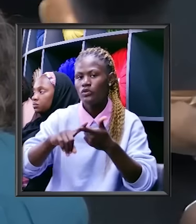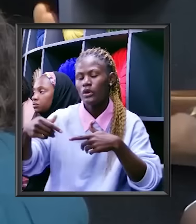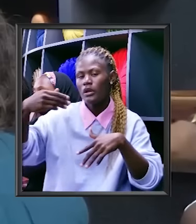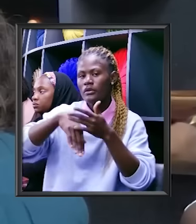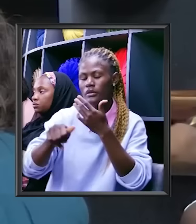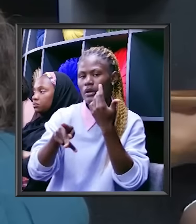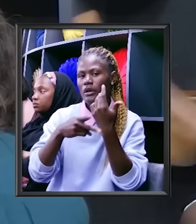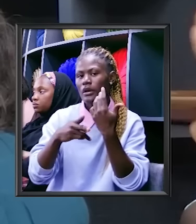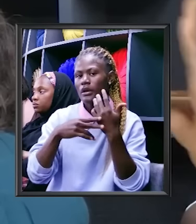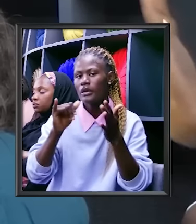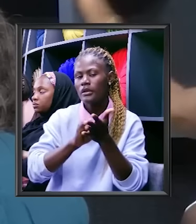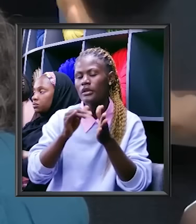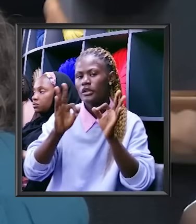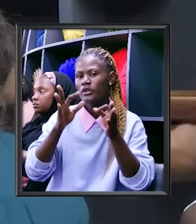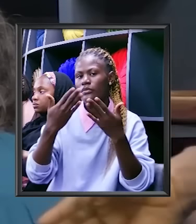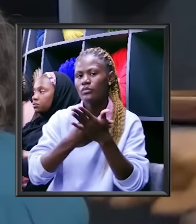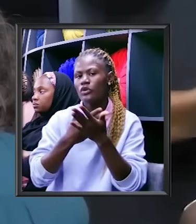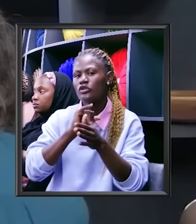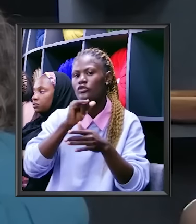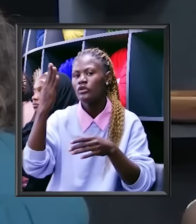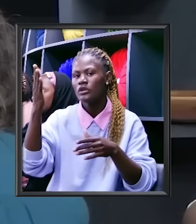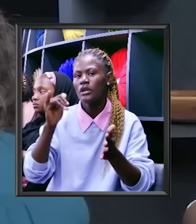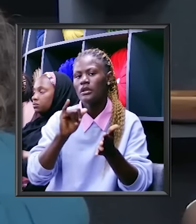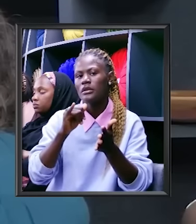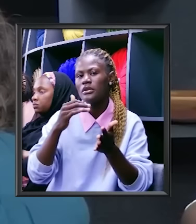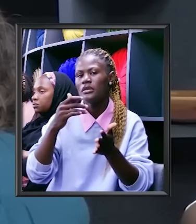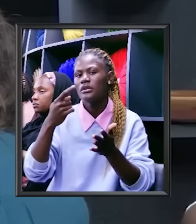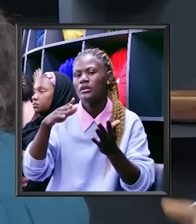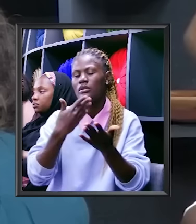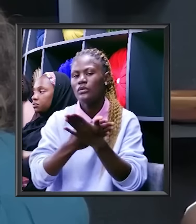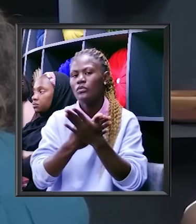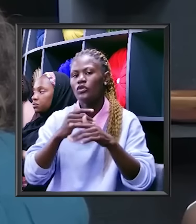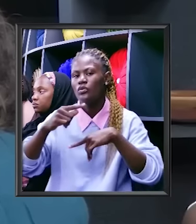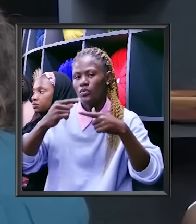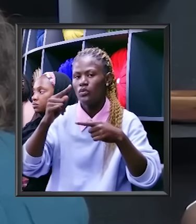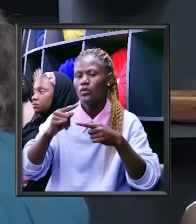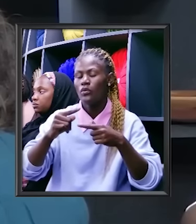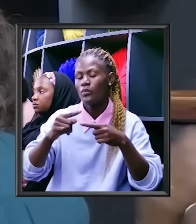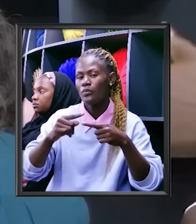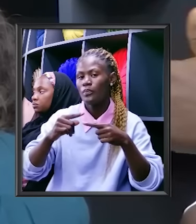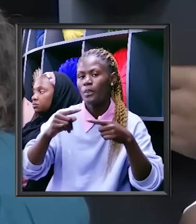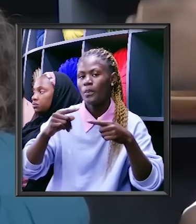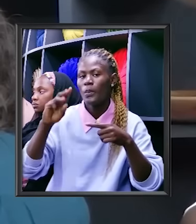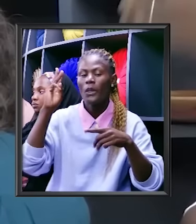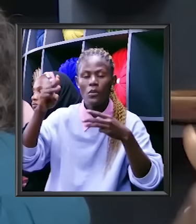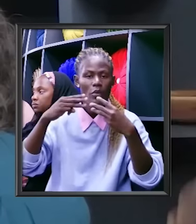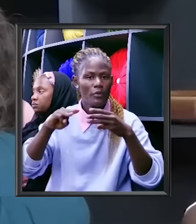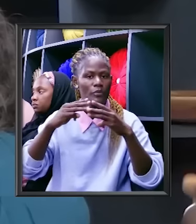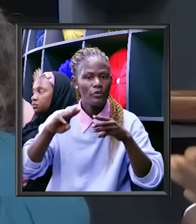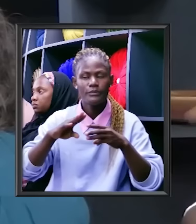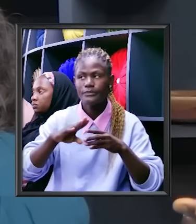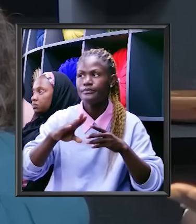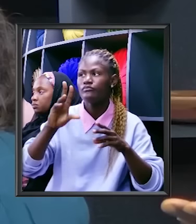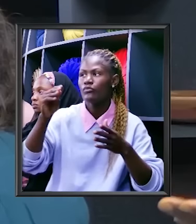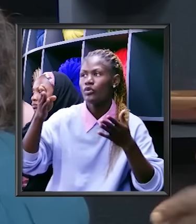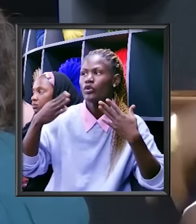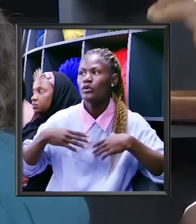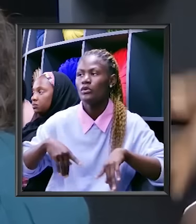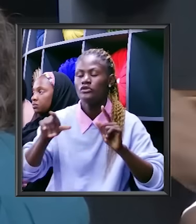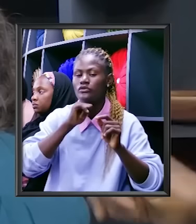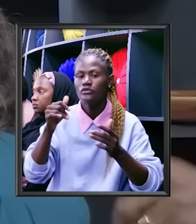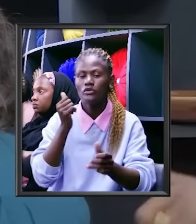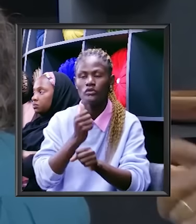dormant for some time. When you know talk, the money could just go. They go move. So when I go do, in fact, we shot nobody. They no work.